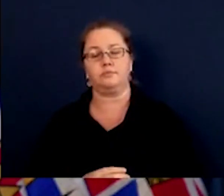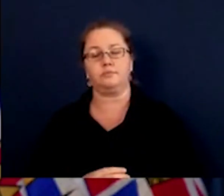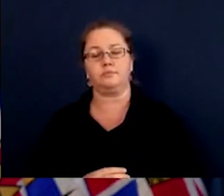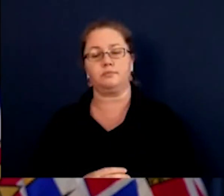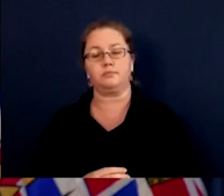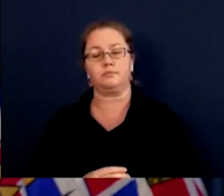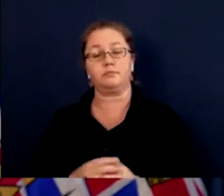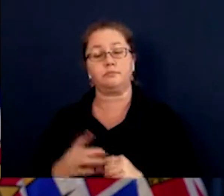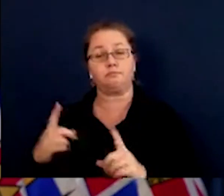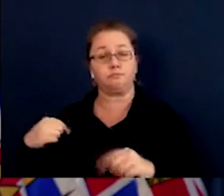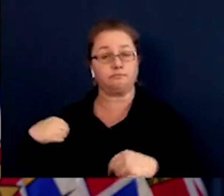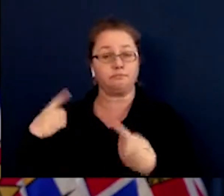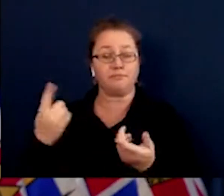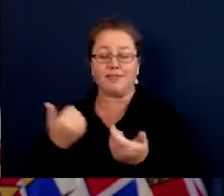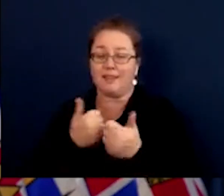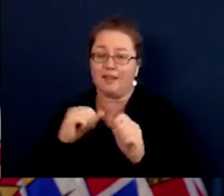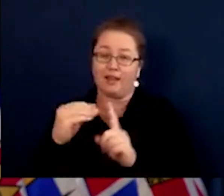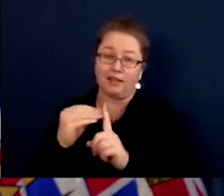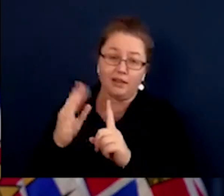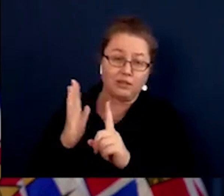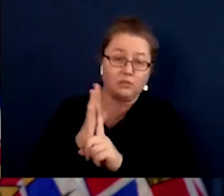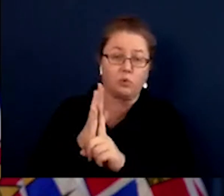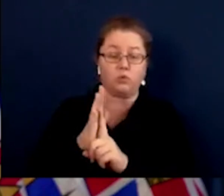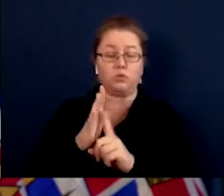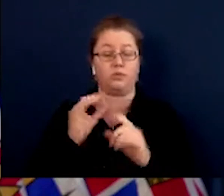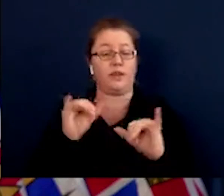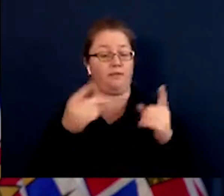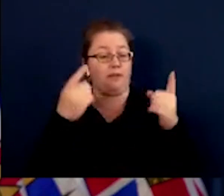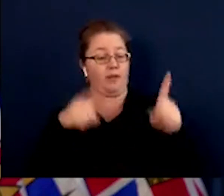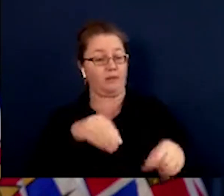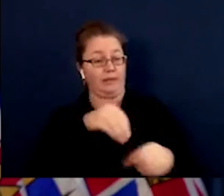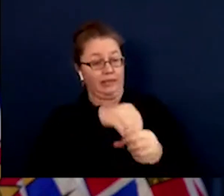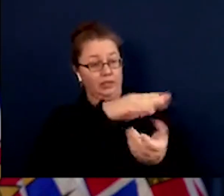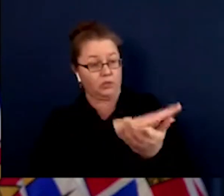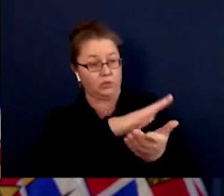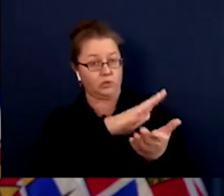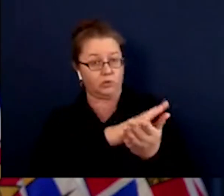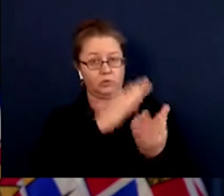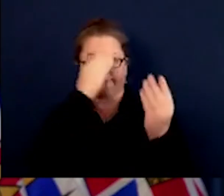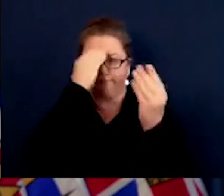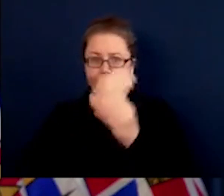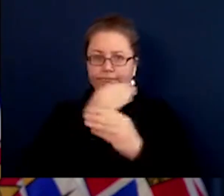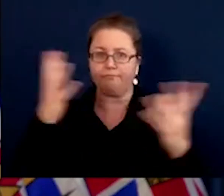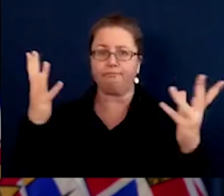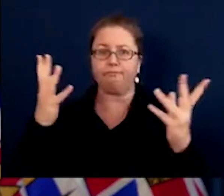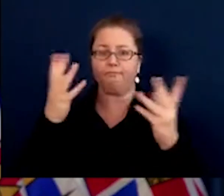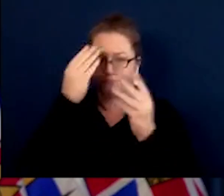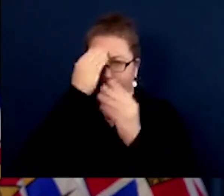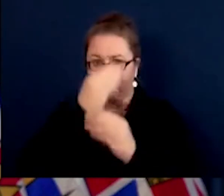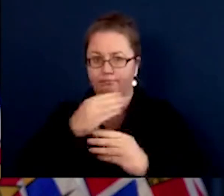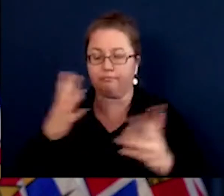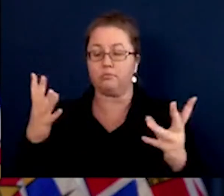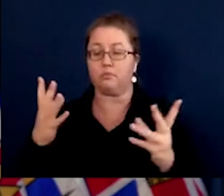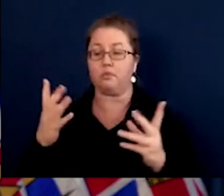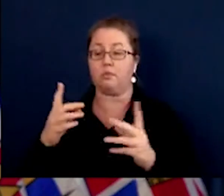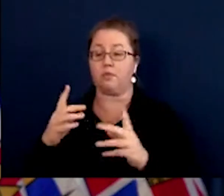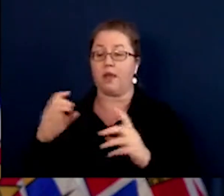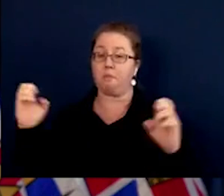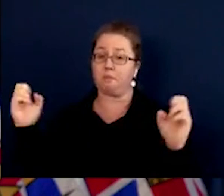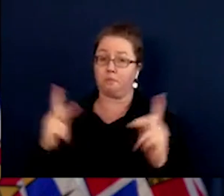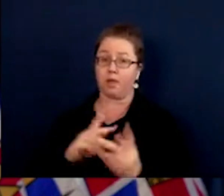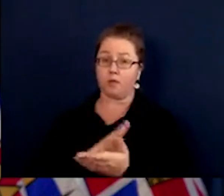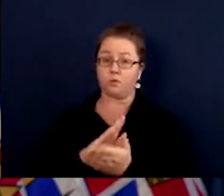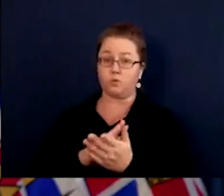perspective. As you know, we've been reporting on all exposure events in schools since they returned to in-classroom learning